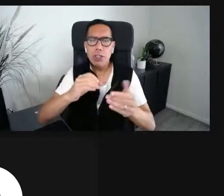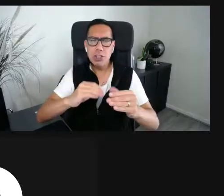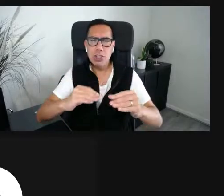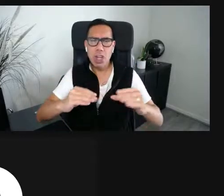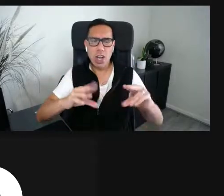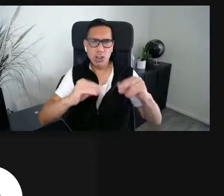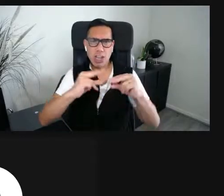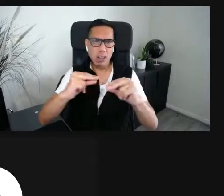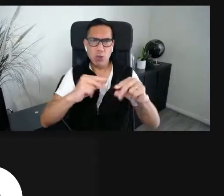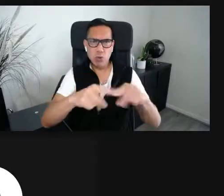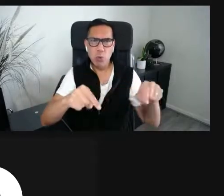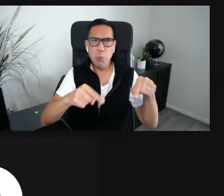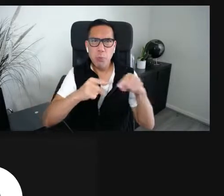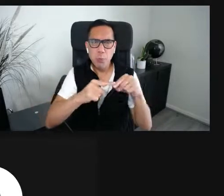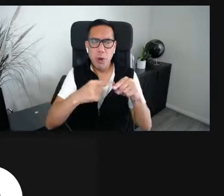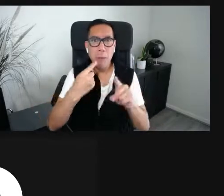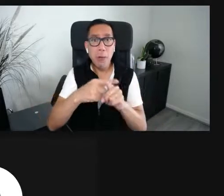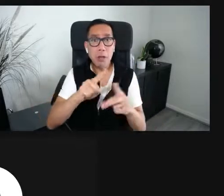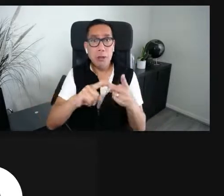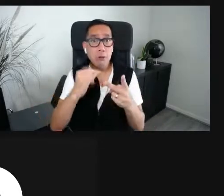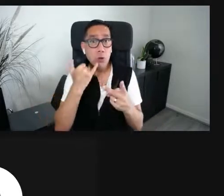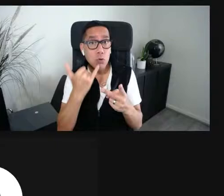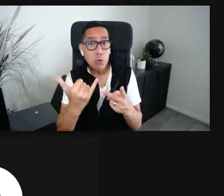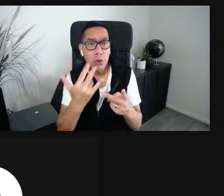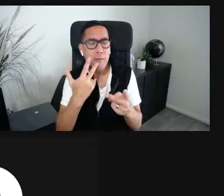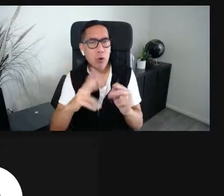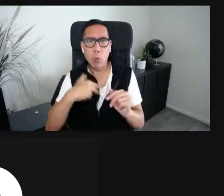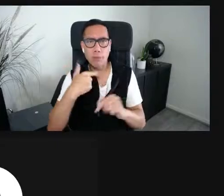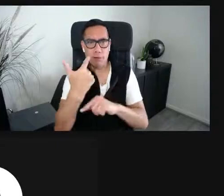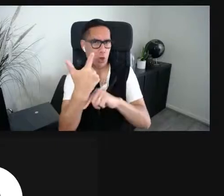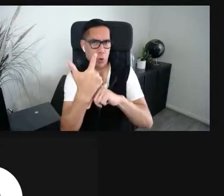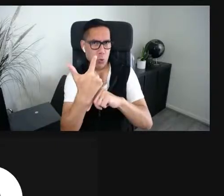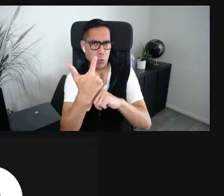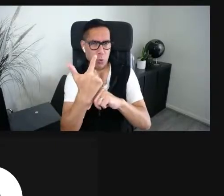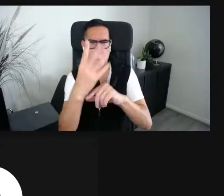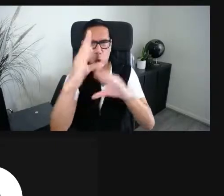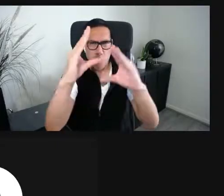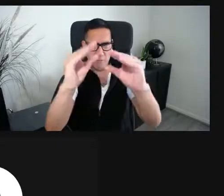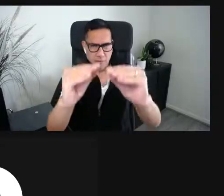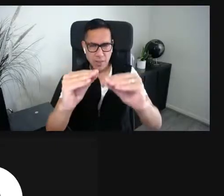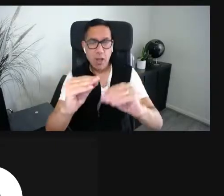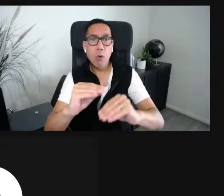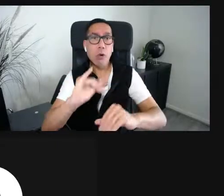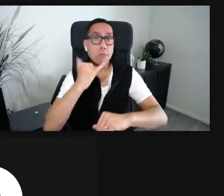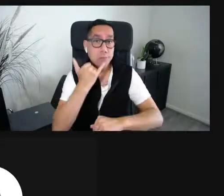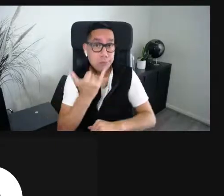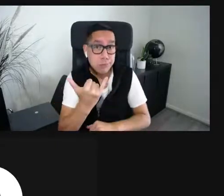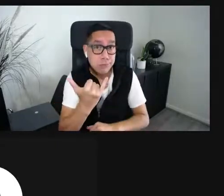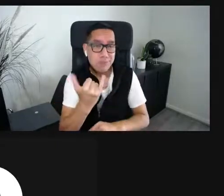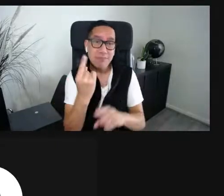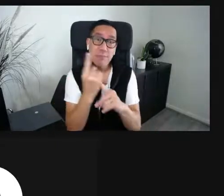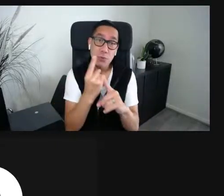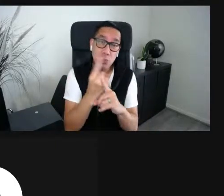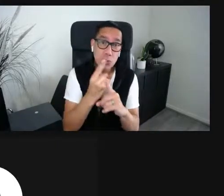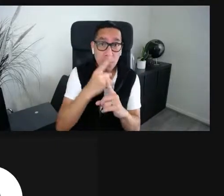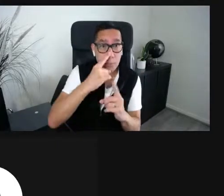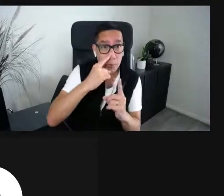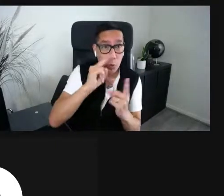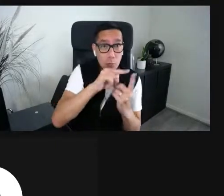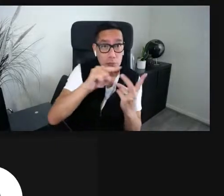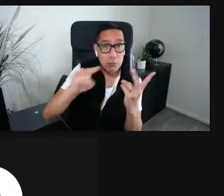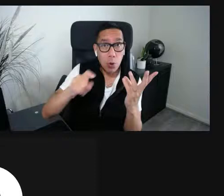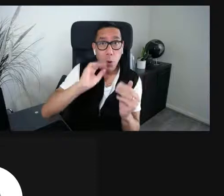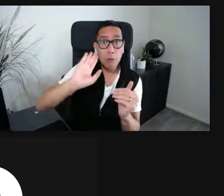to use the telephone if you don't like video chatting, to actually have discussions with the people who are going to talk to you about